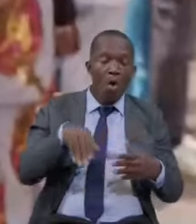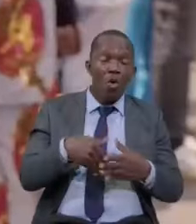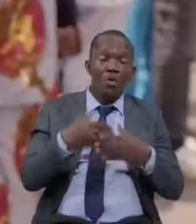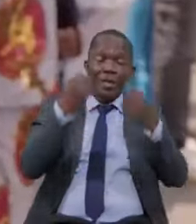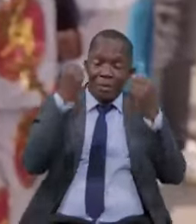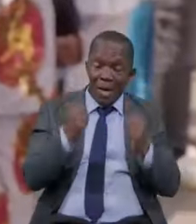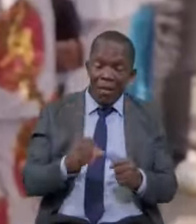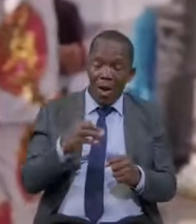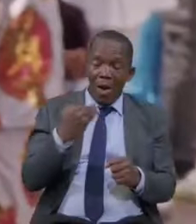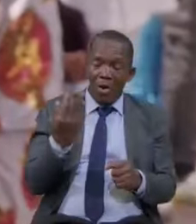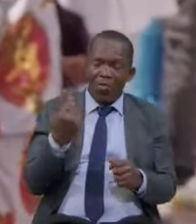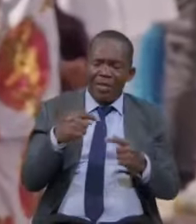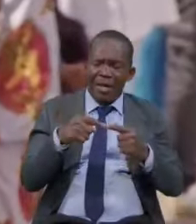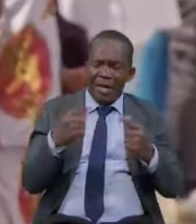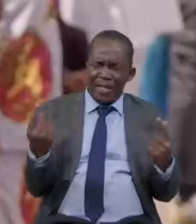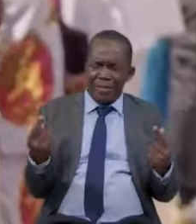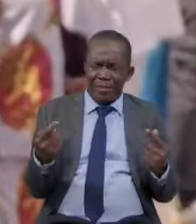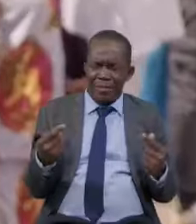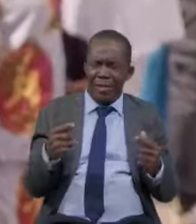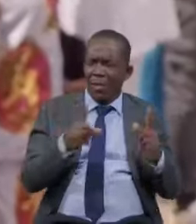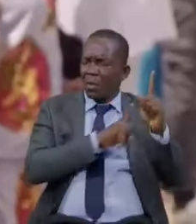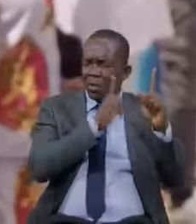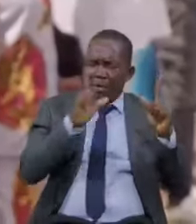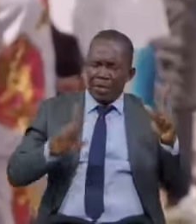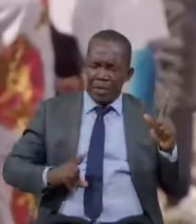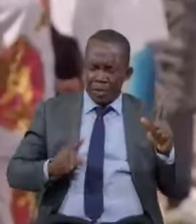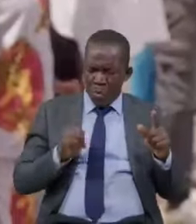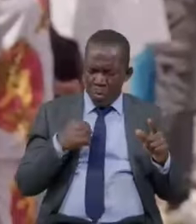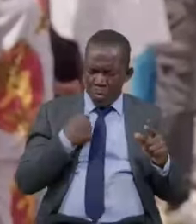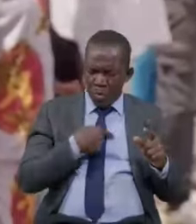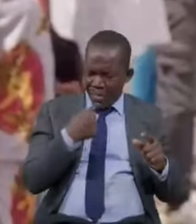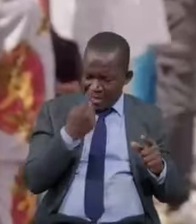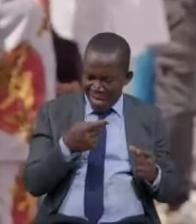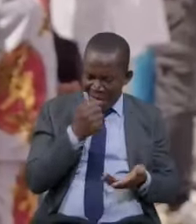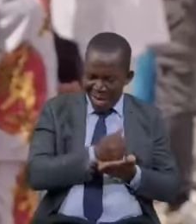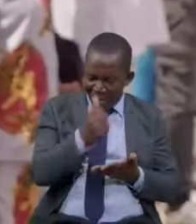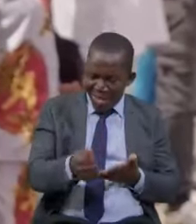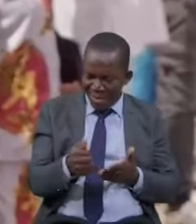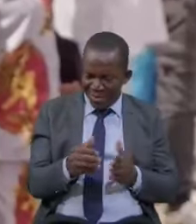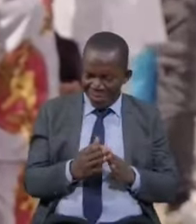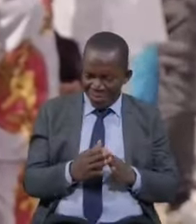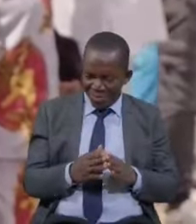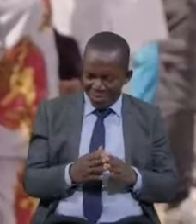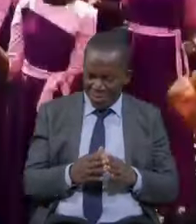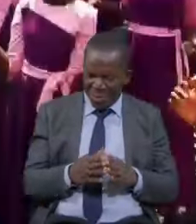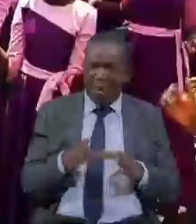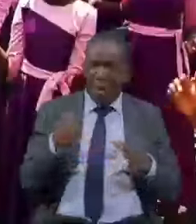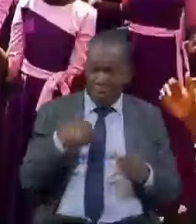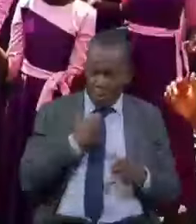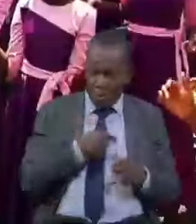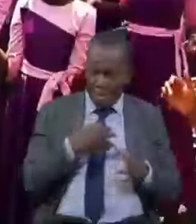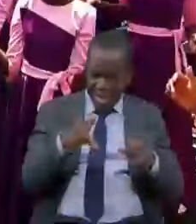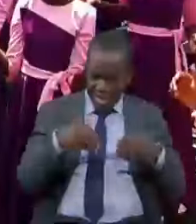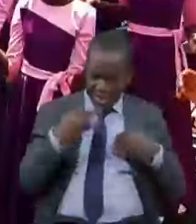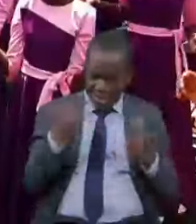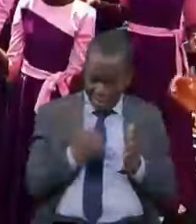Amen. Lord, we say amen. Amen. We accept it. Amen. We